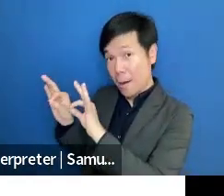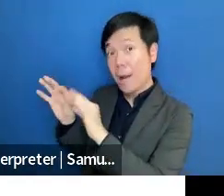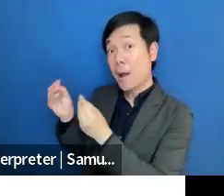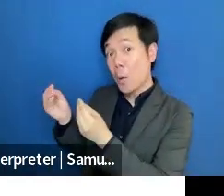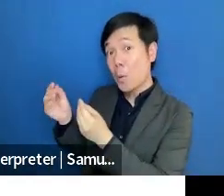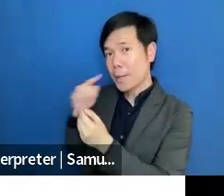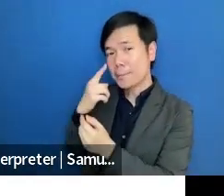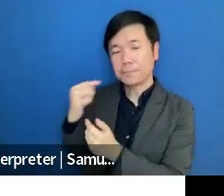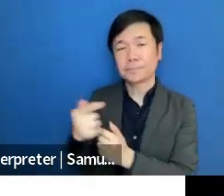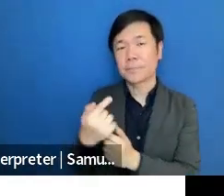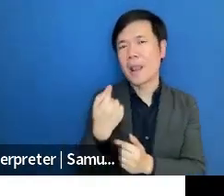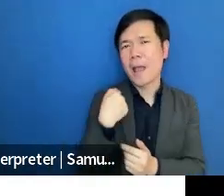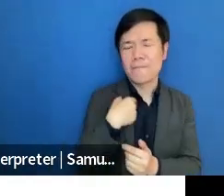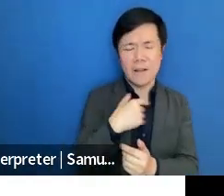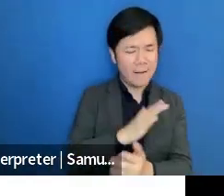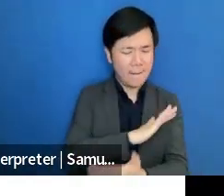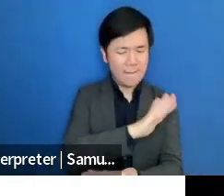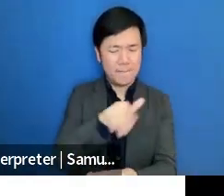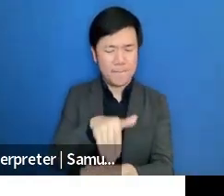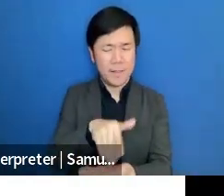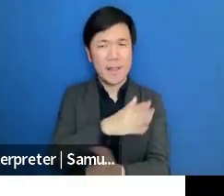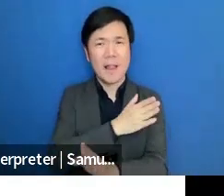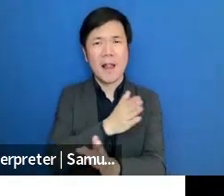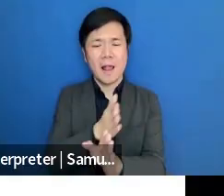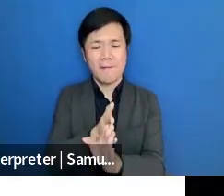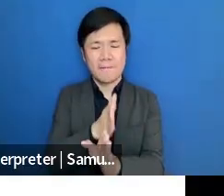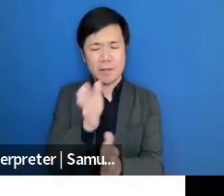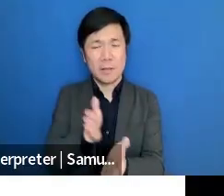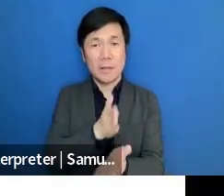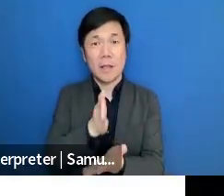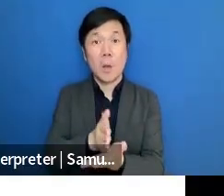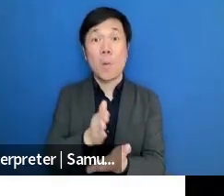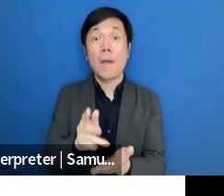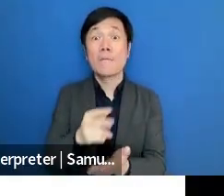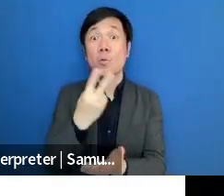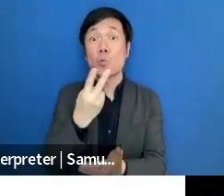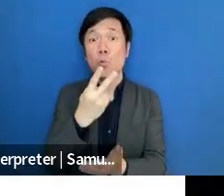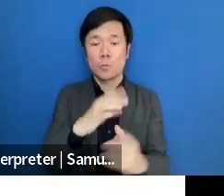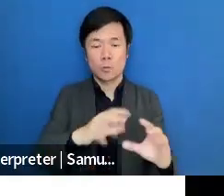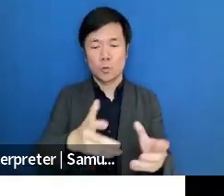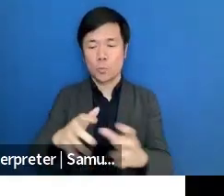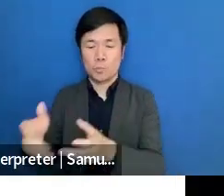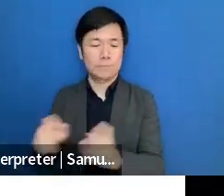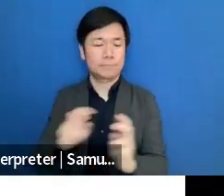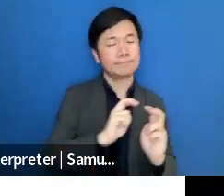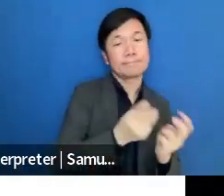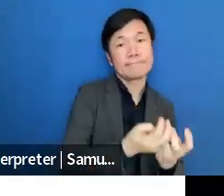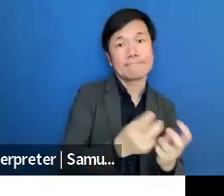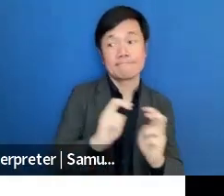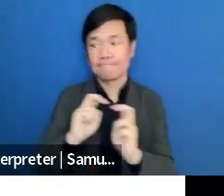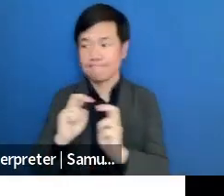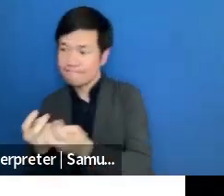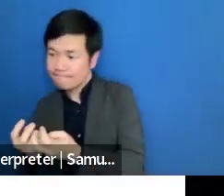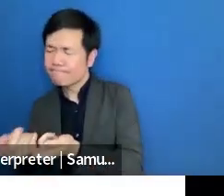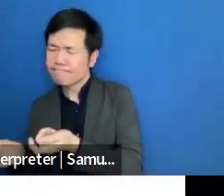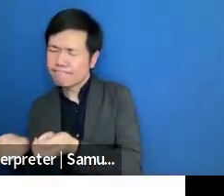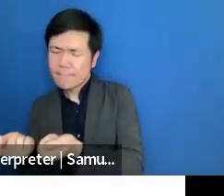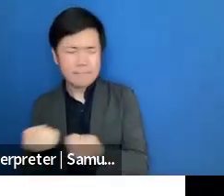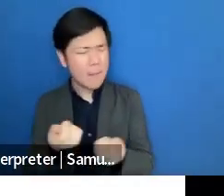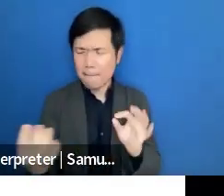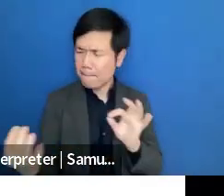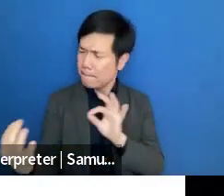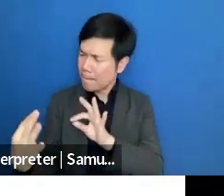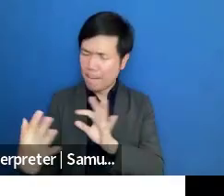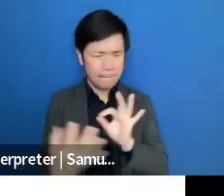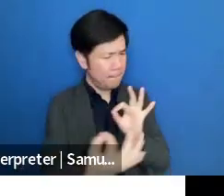our midterm assessment, we had 52 focus group discussions and multiple key informant interviews across 6 different districts